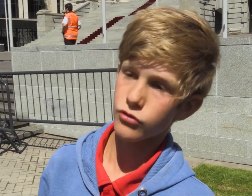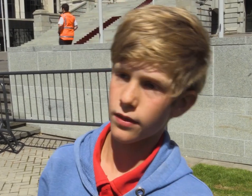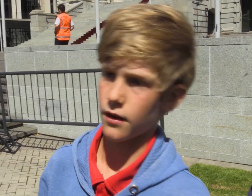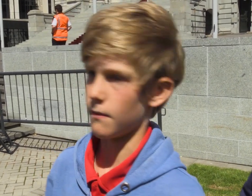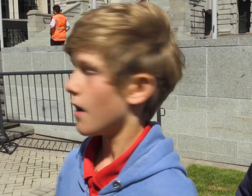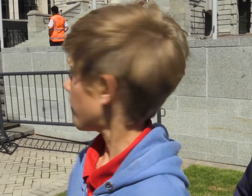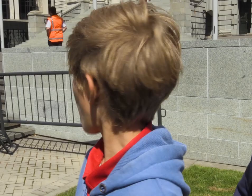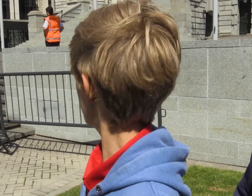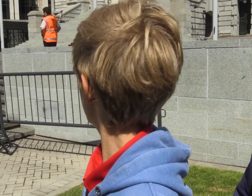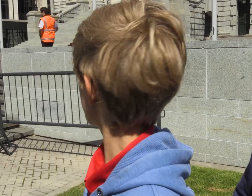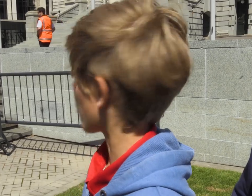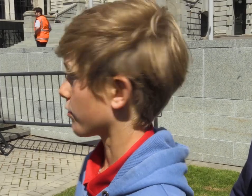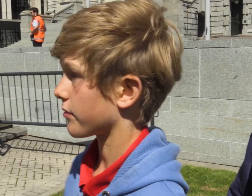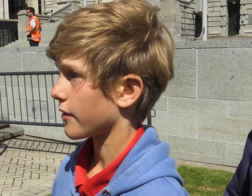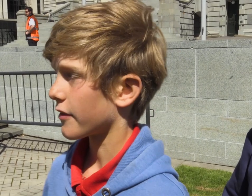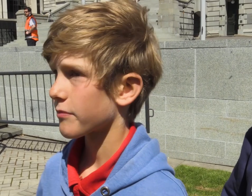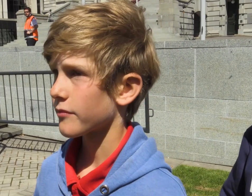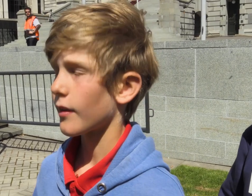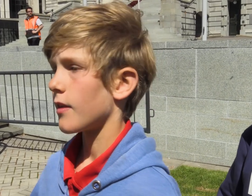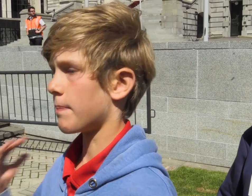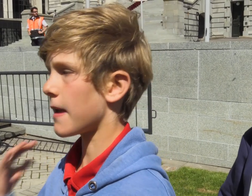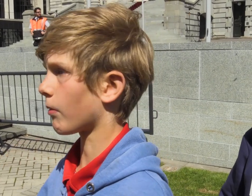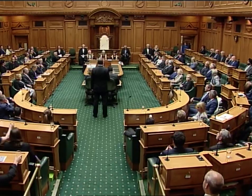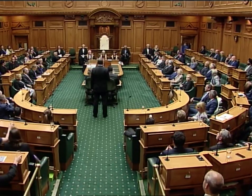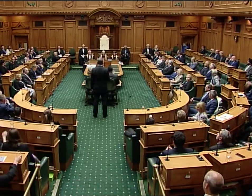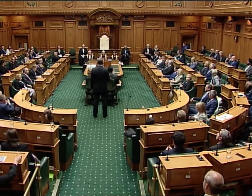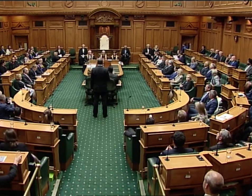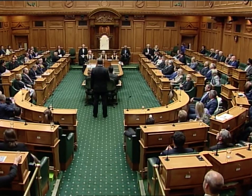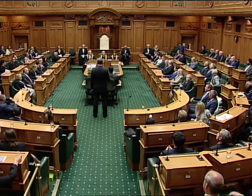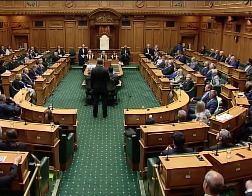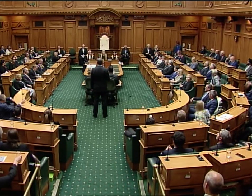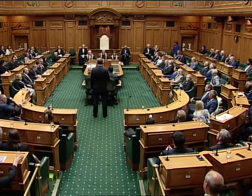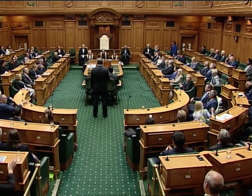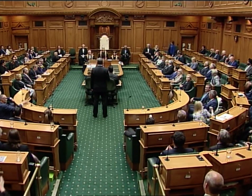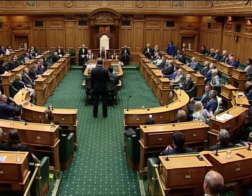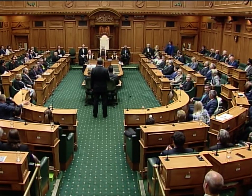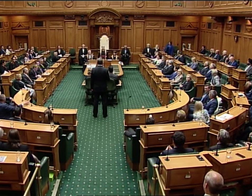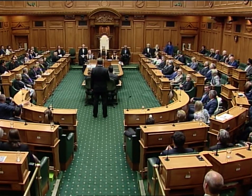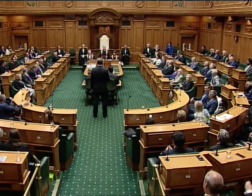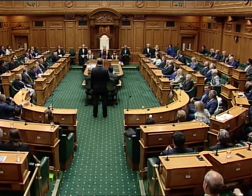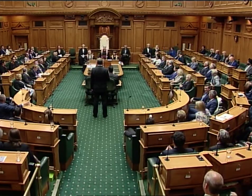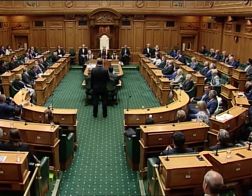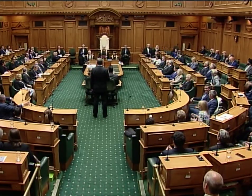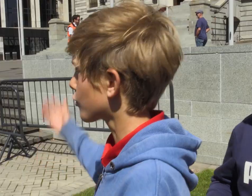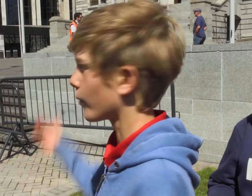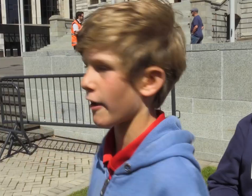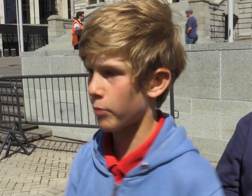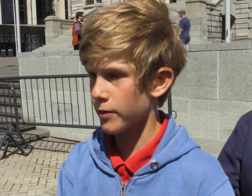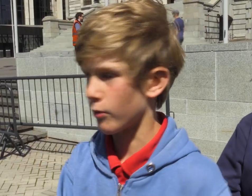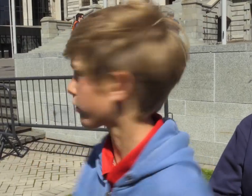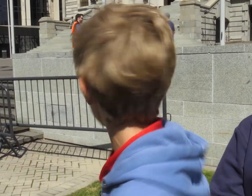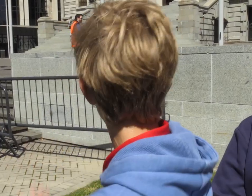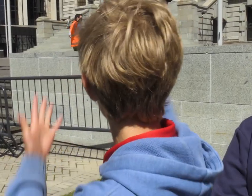should be interested in Parliament because the people in here are the command of the country, so like in school we